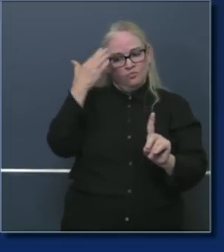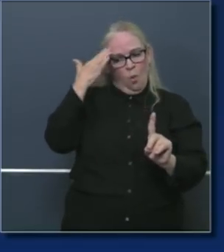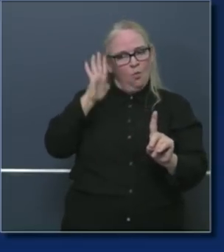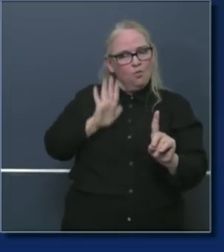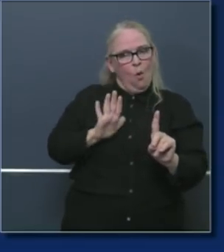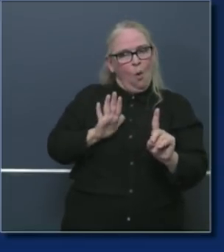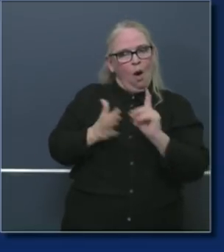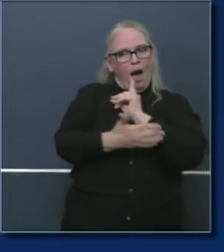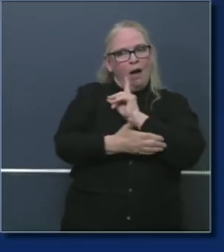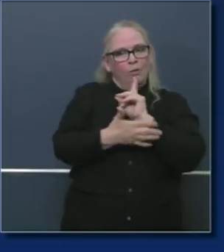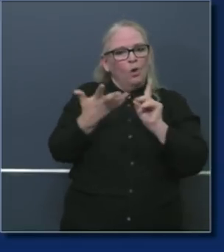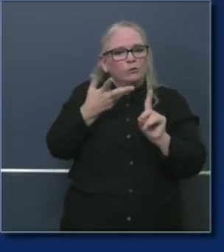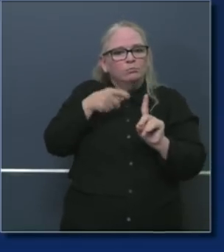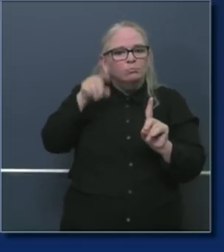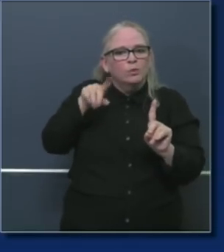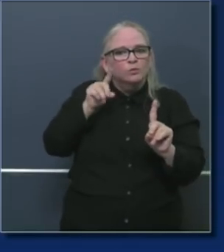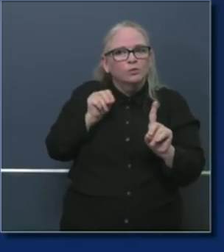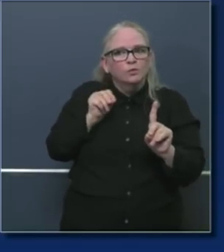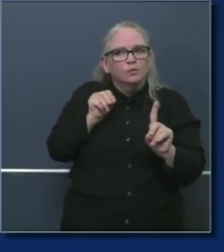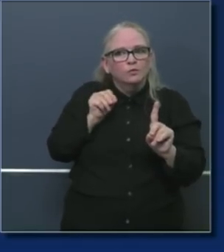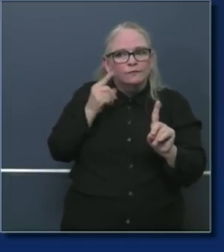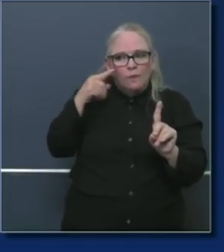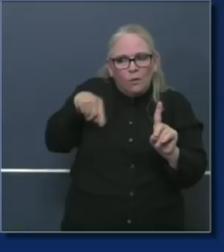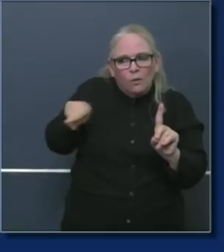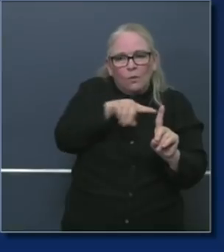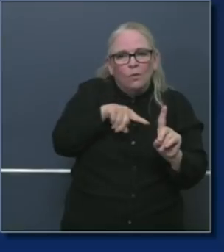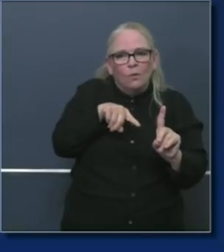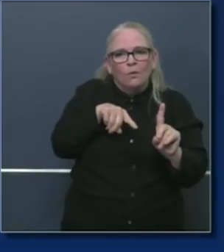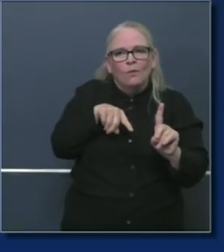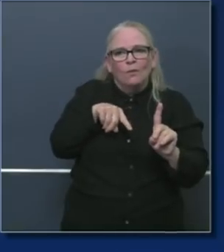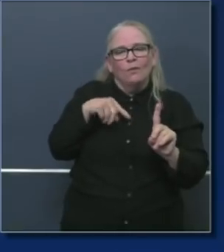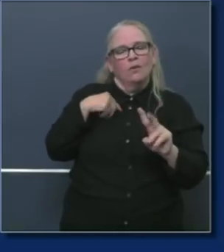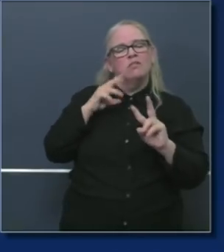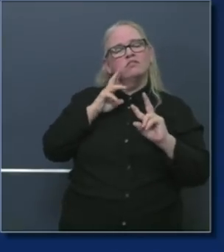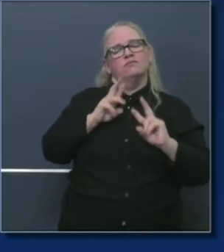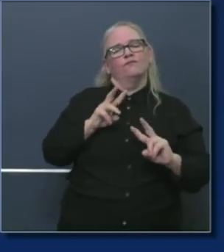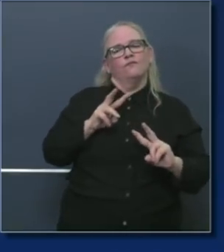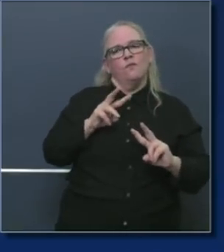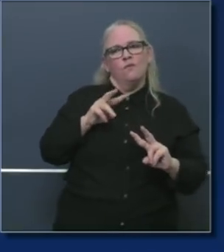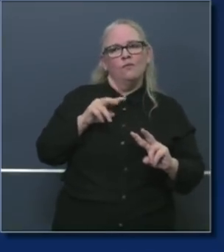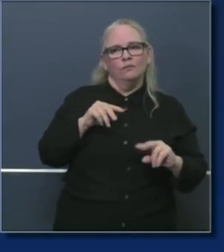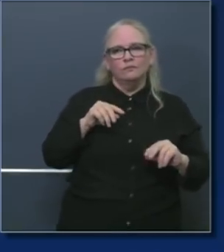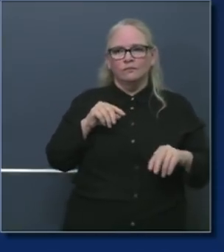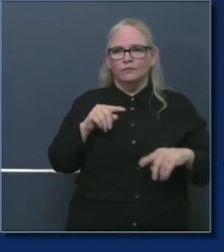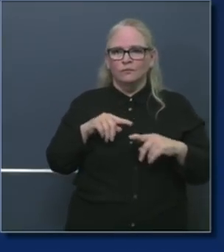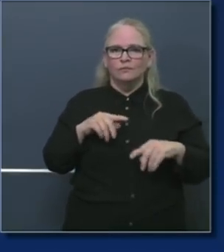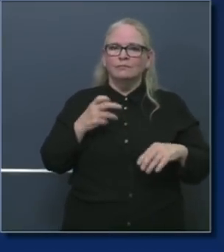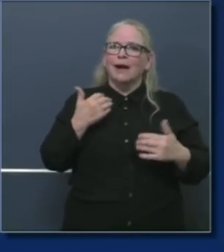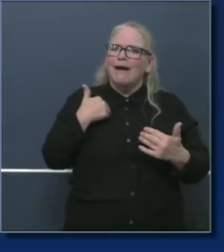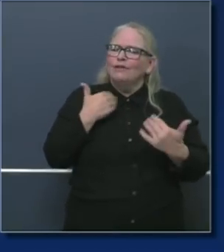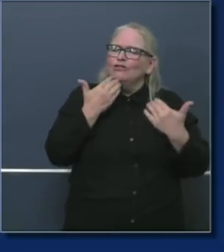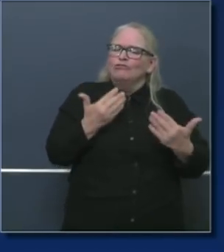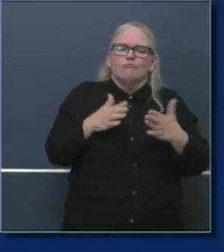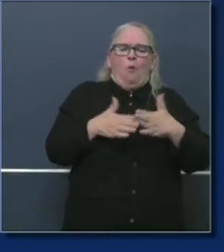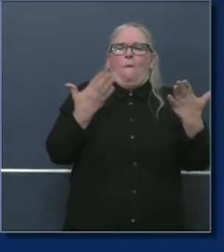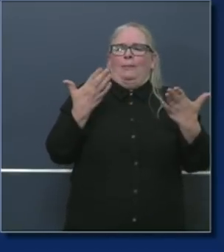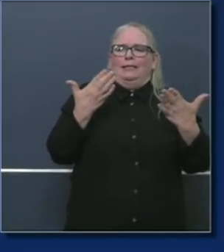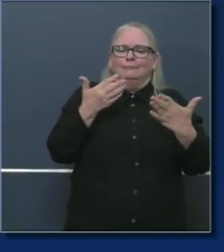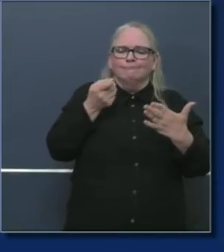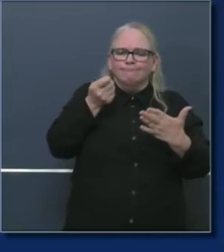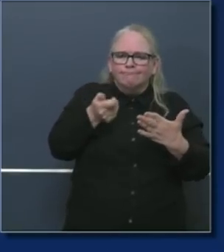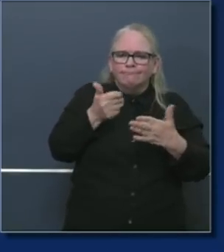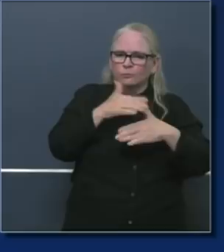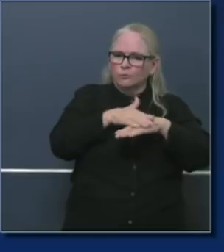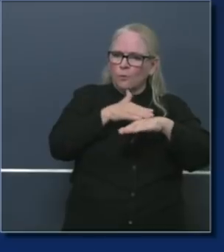to reopen certain parts of our communities and our businesses in the days and weeks to come. And with that, I'll turn it back to